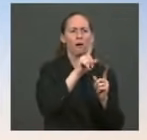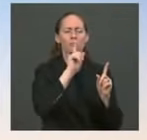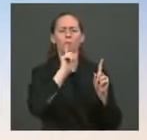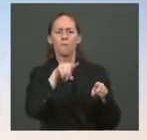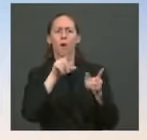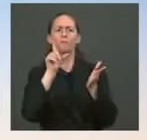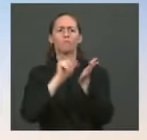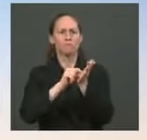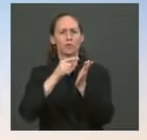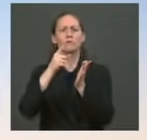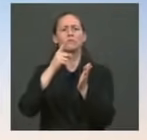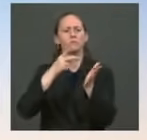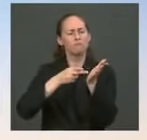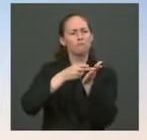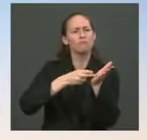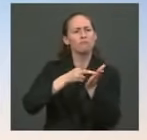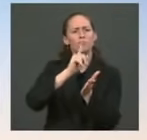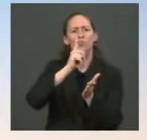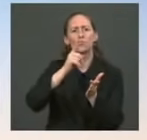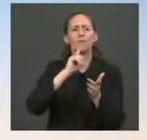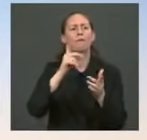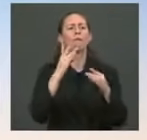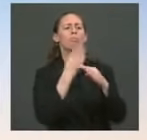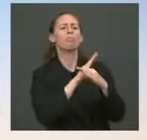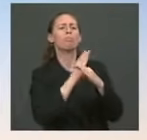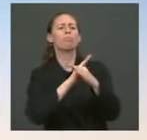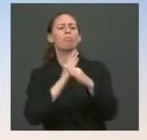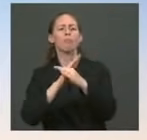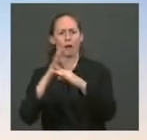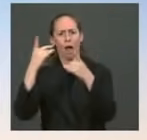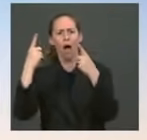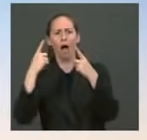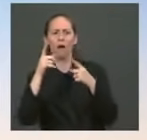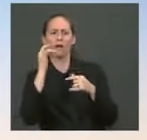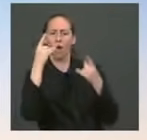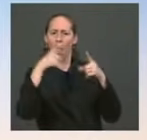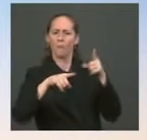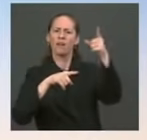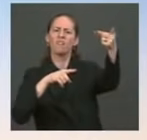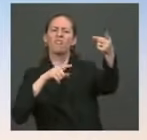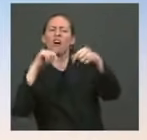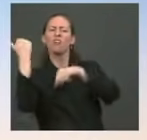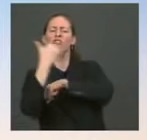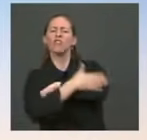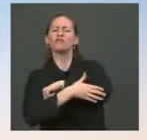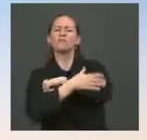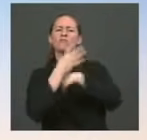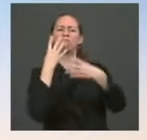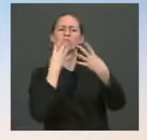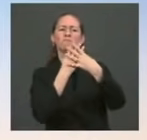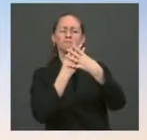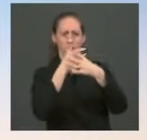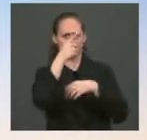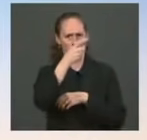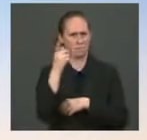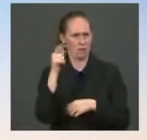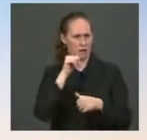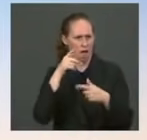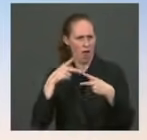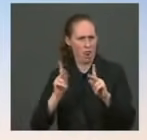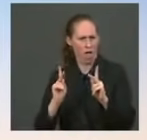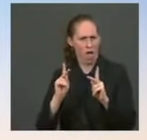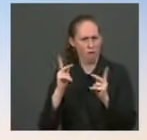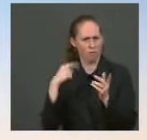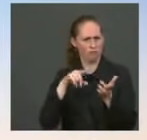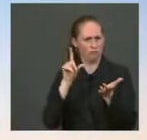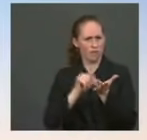Afghanistan, Guantanamo? And does the president believe the ongoing detention of Assange is reasonable, even moral, given the